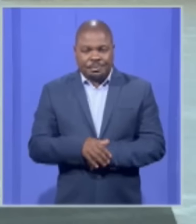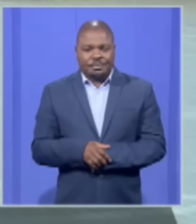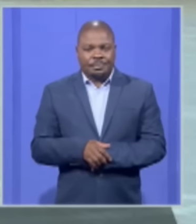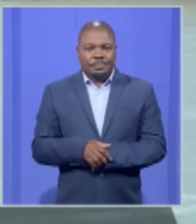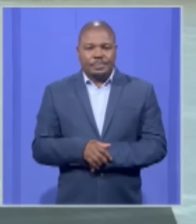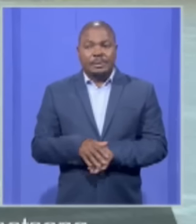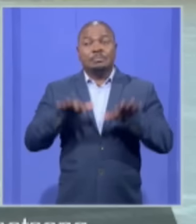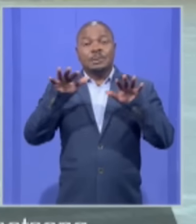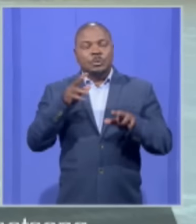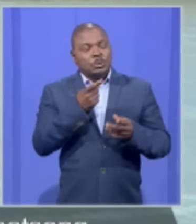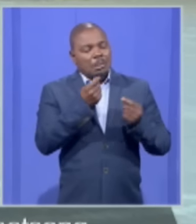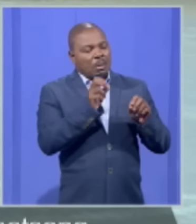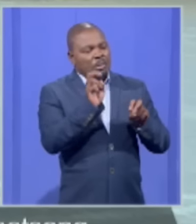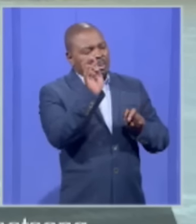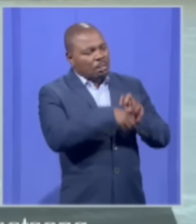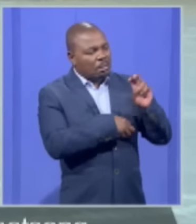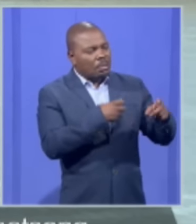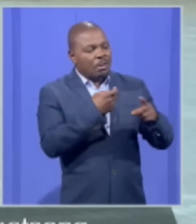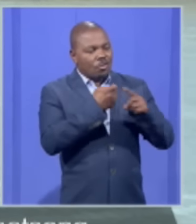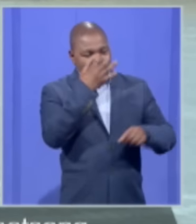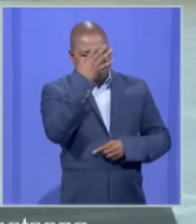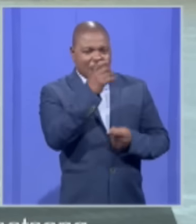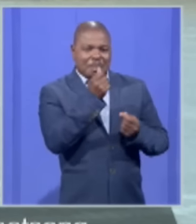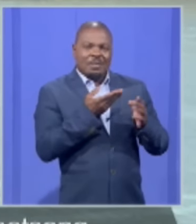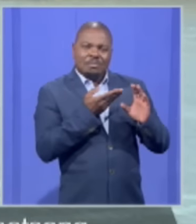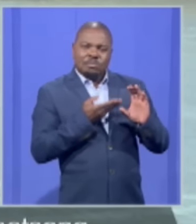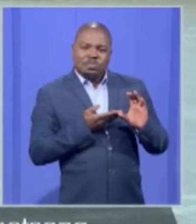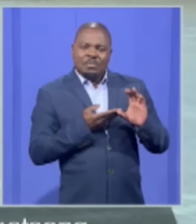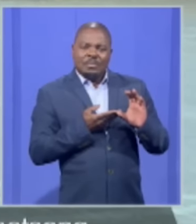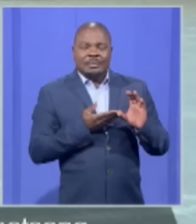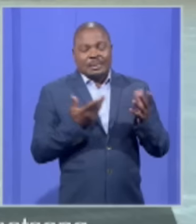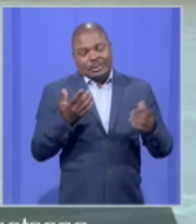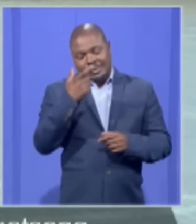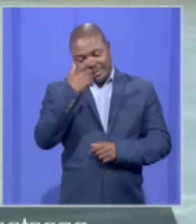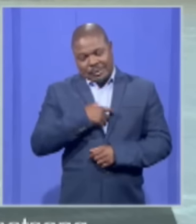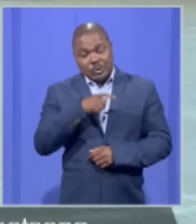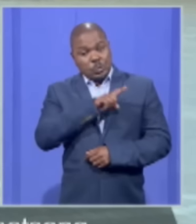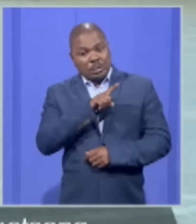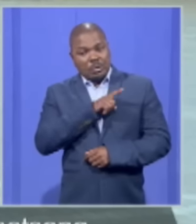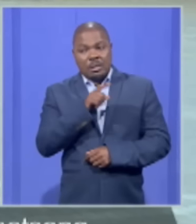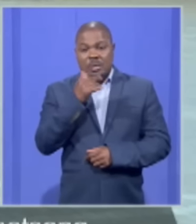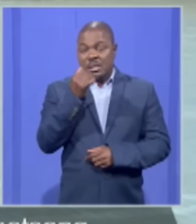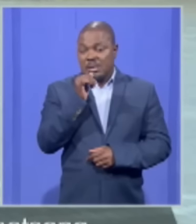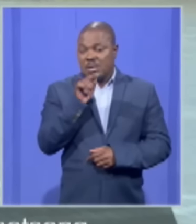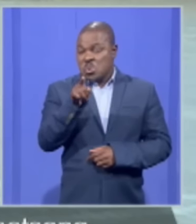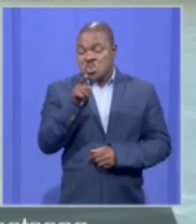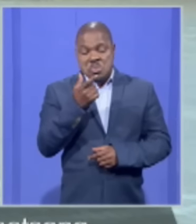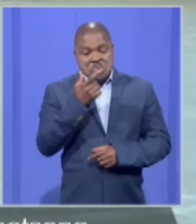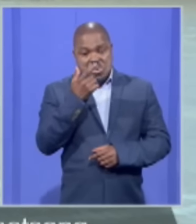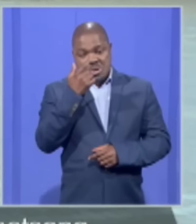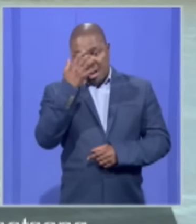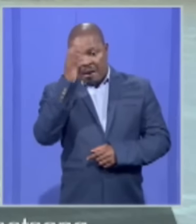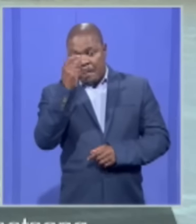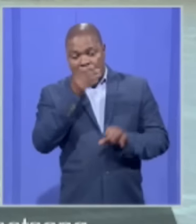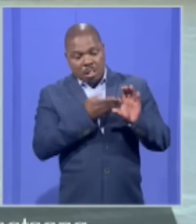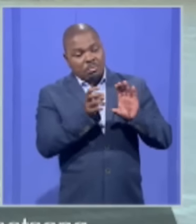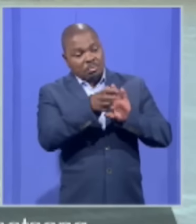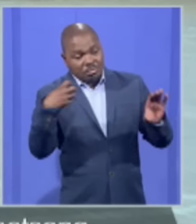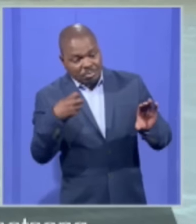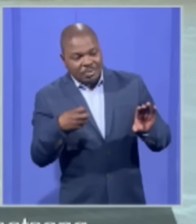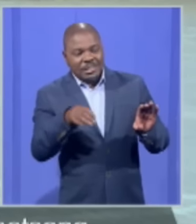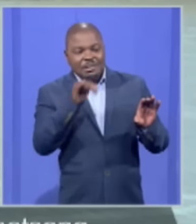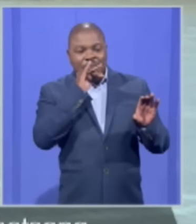of people stealing from the public purse. It's so sad, because each time you steal from the public purse, you steal from